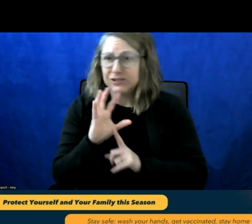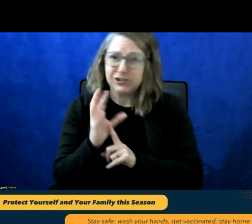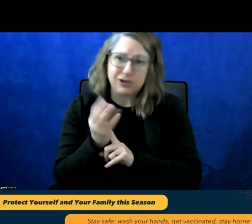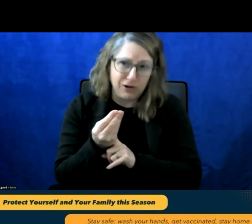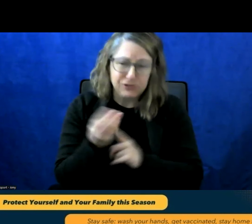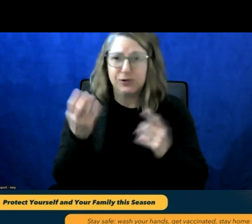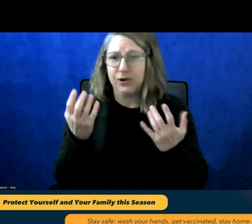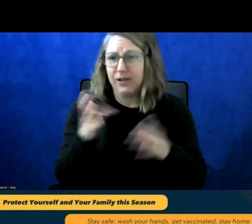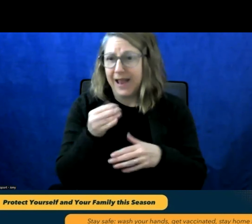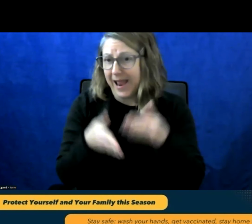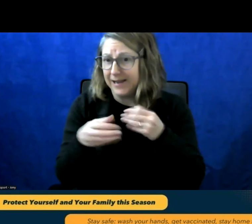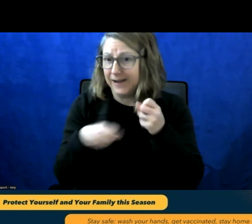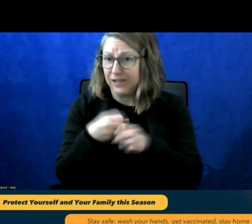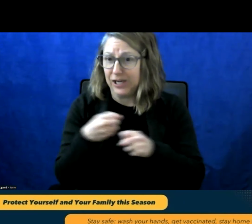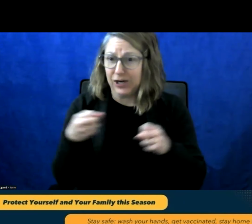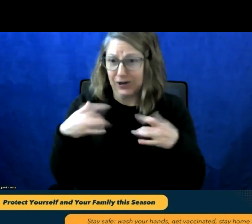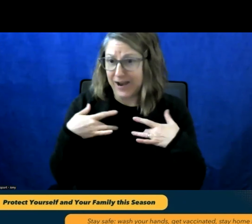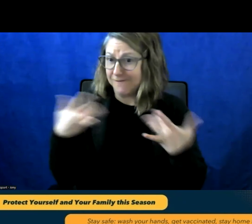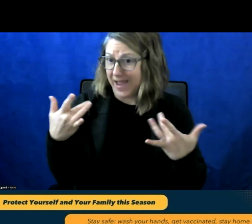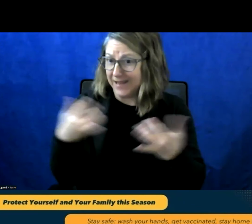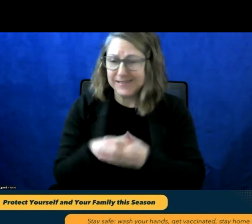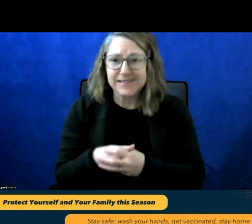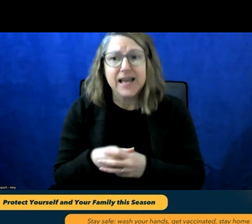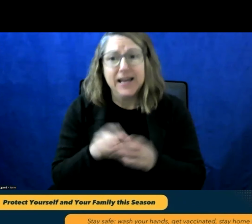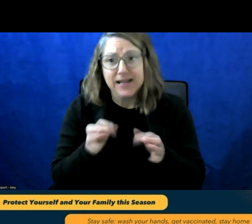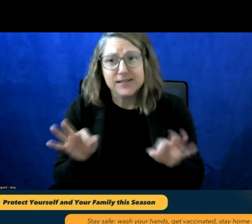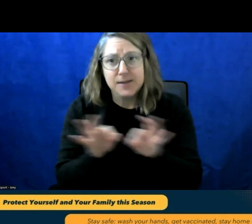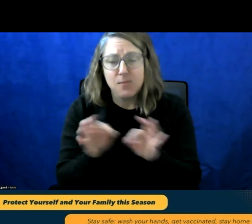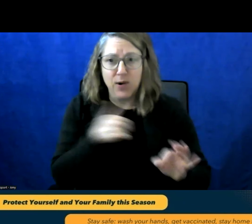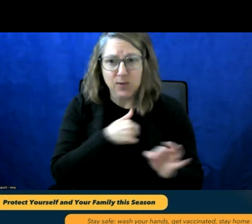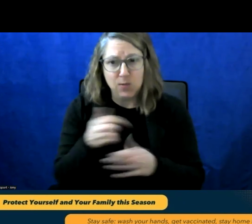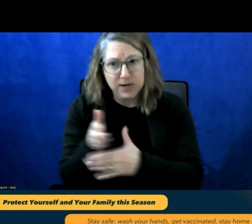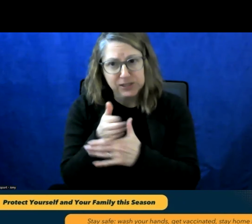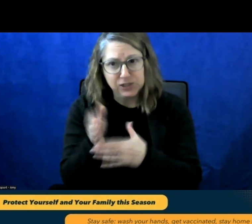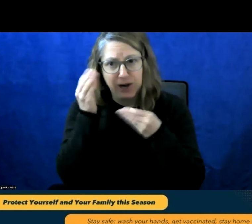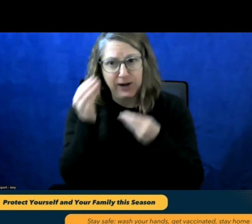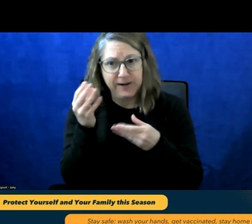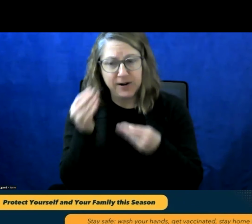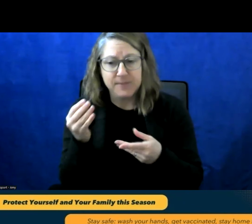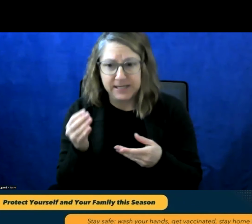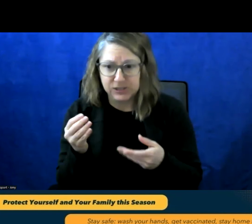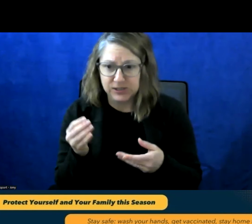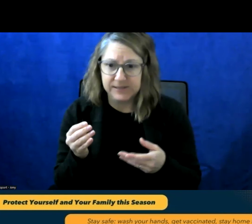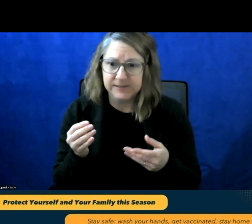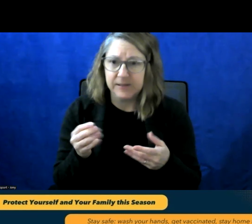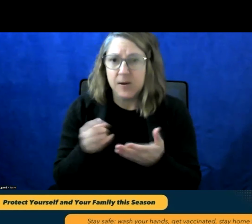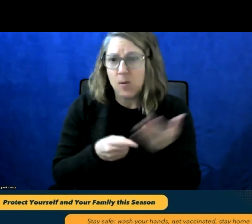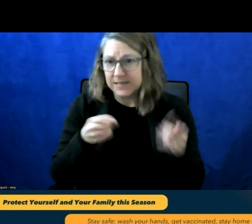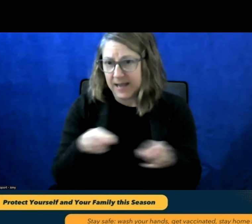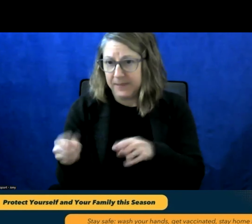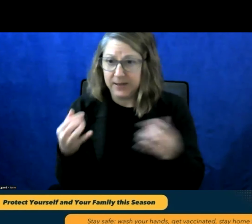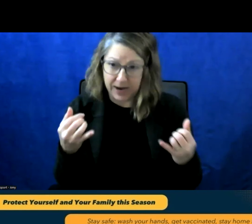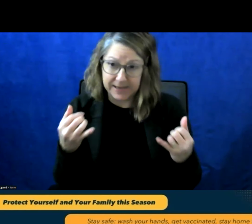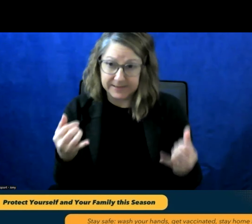and end-of-year events. And it's very important that we bring to you information as it's unfolding in our state and across